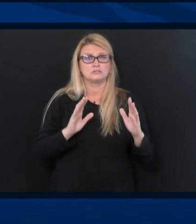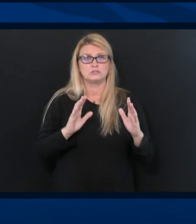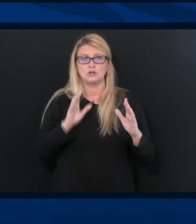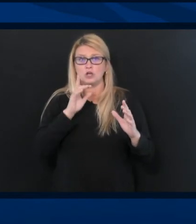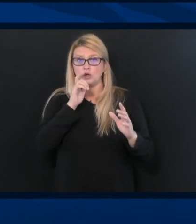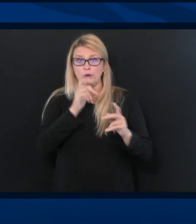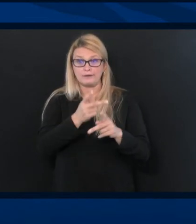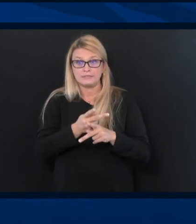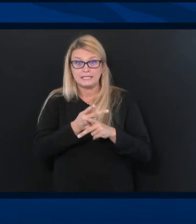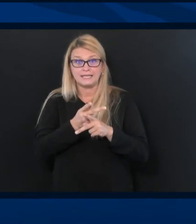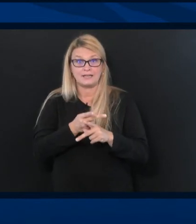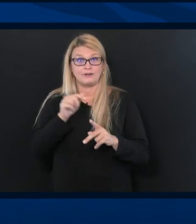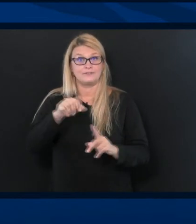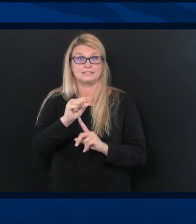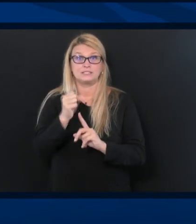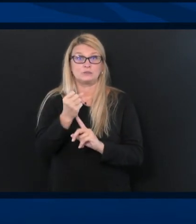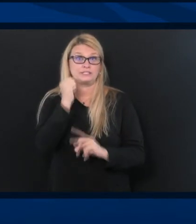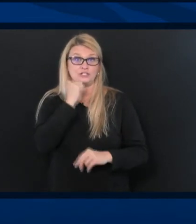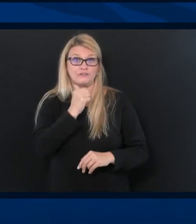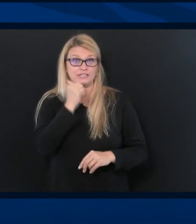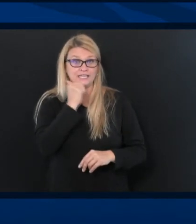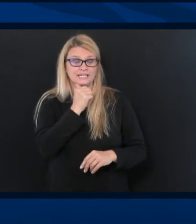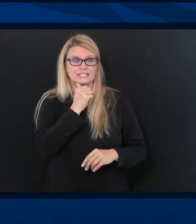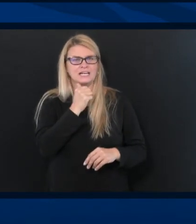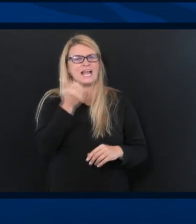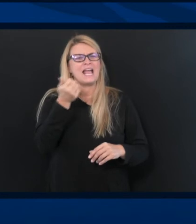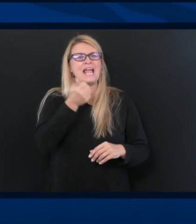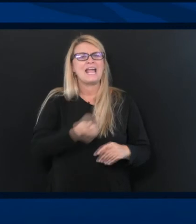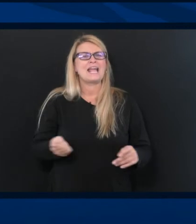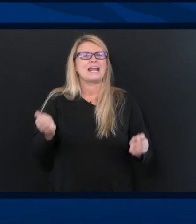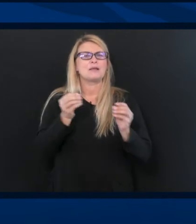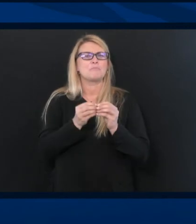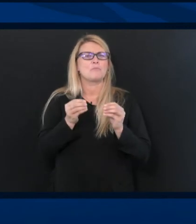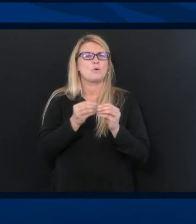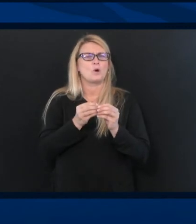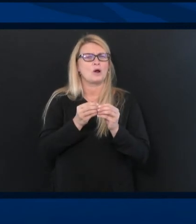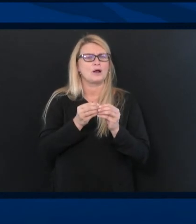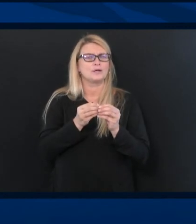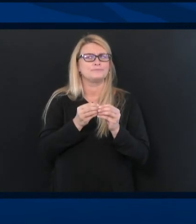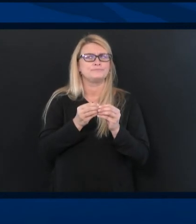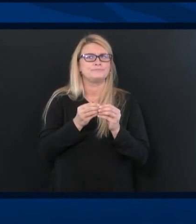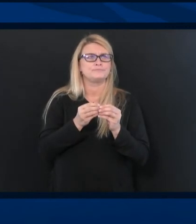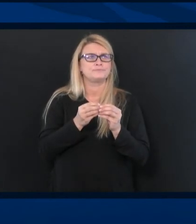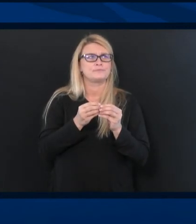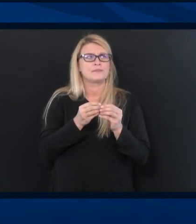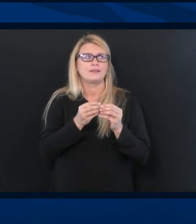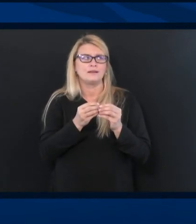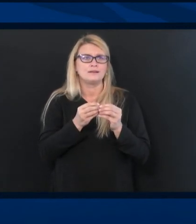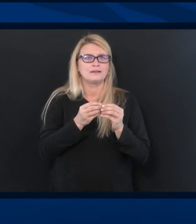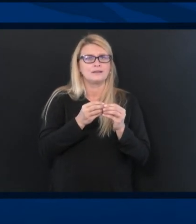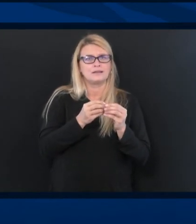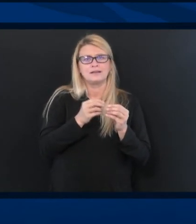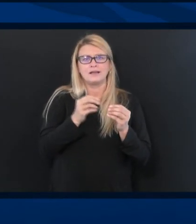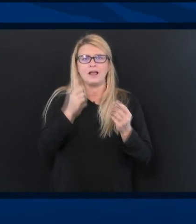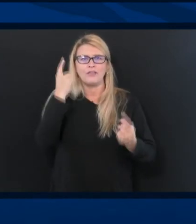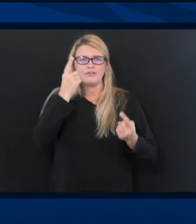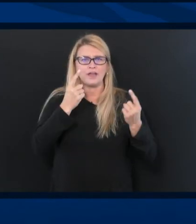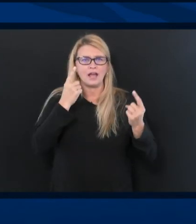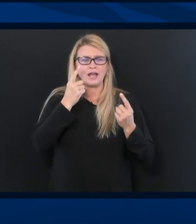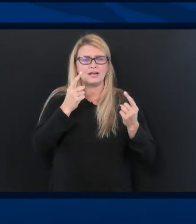on a daily basis. So has there been any more thought to increasing testing of frontline